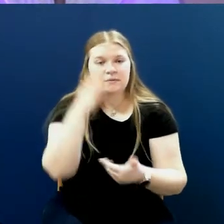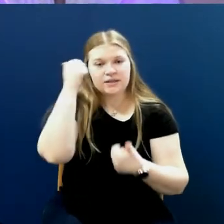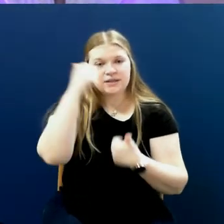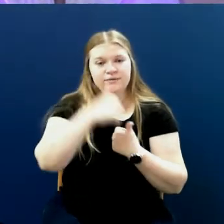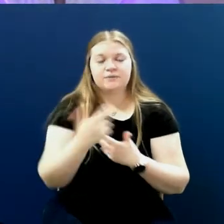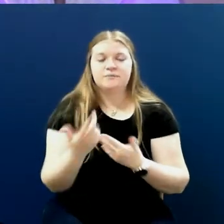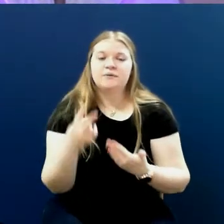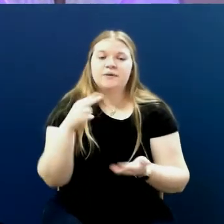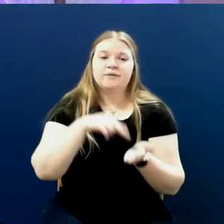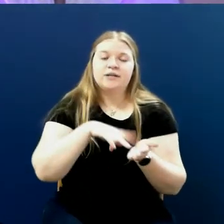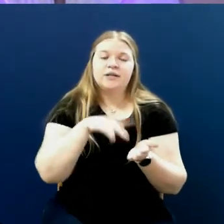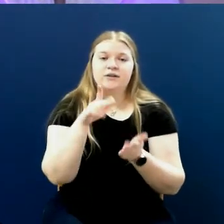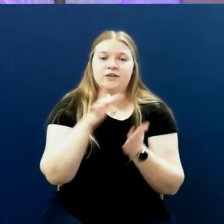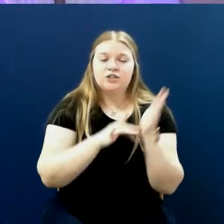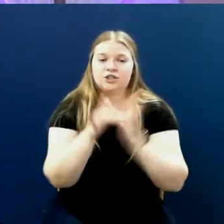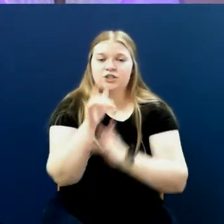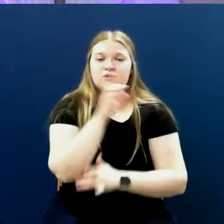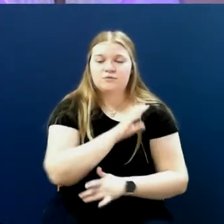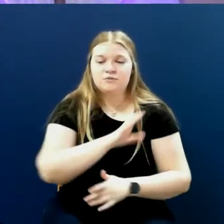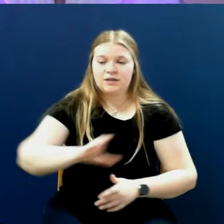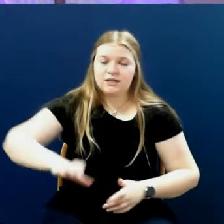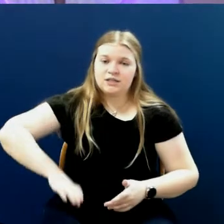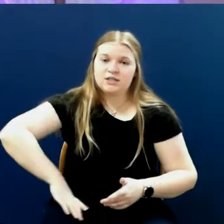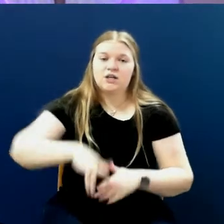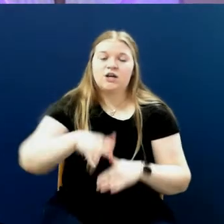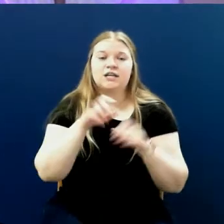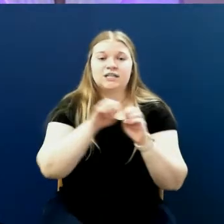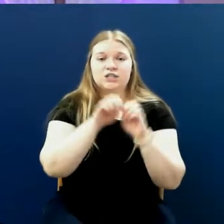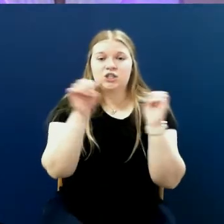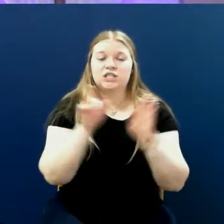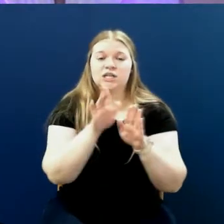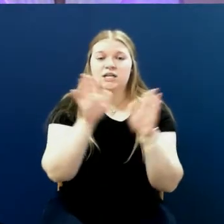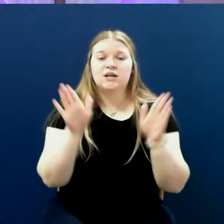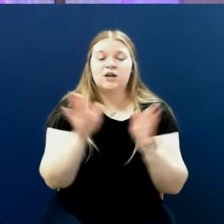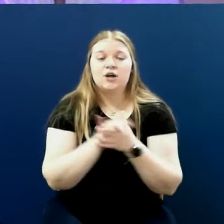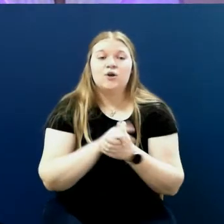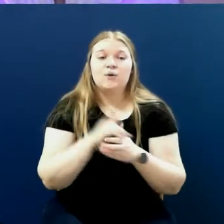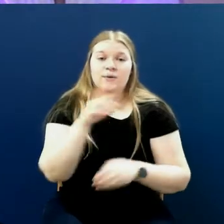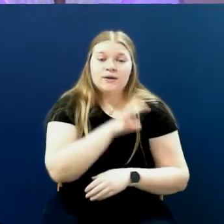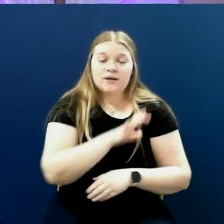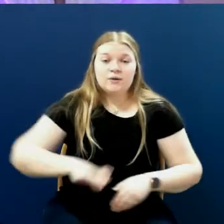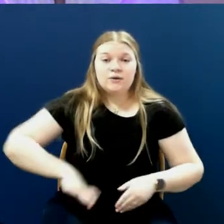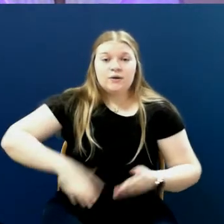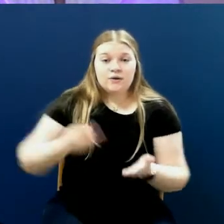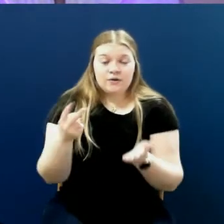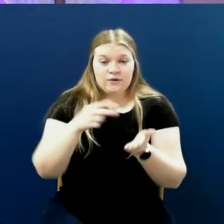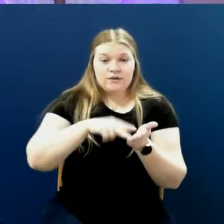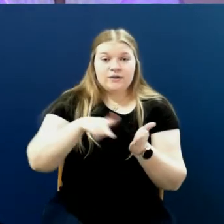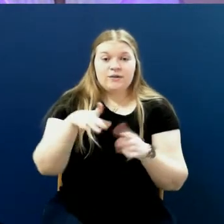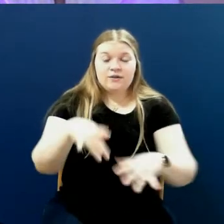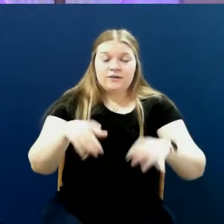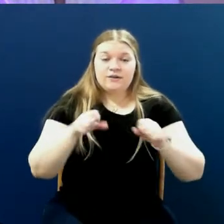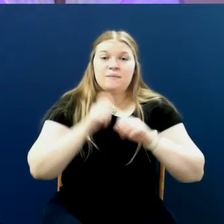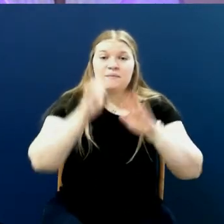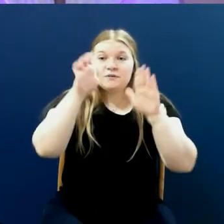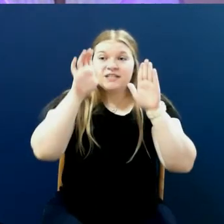the resurrection of Jesus Christ on Easter Sunday. Christ rose from the grave. It's a marvelous